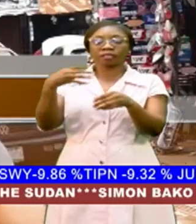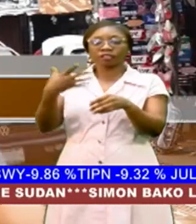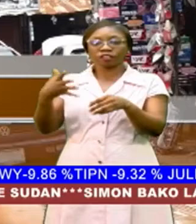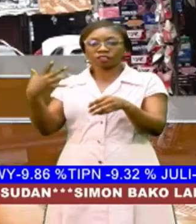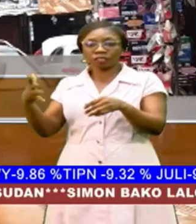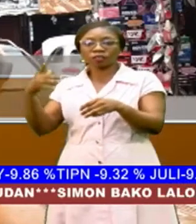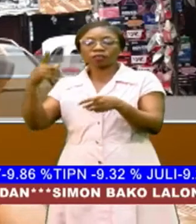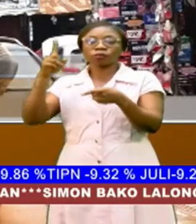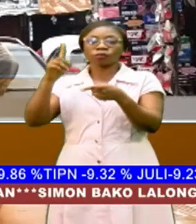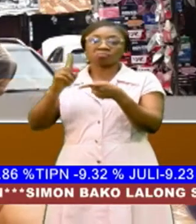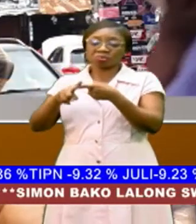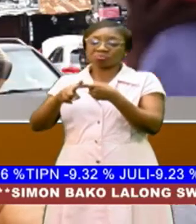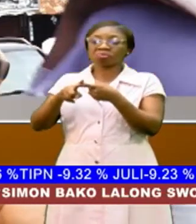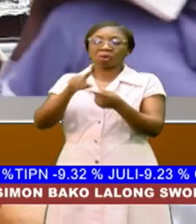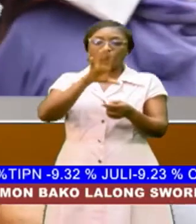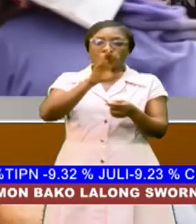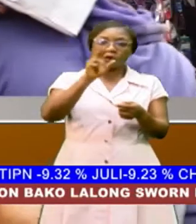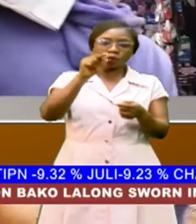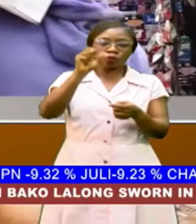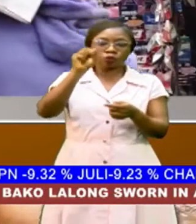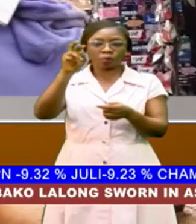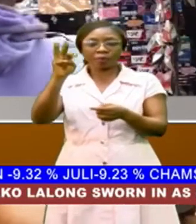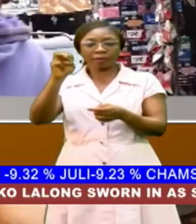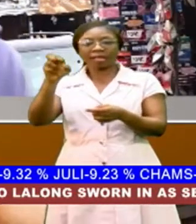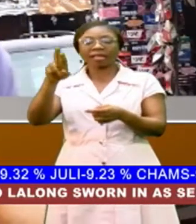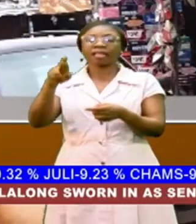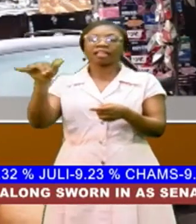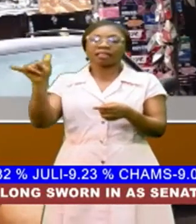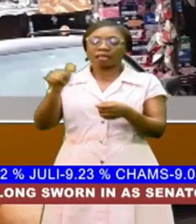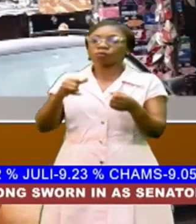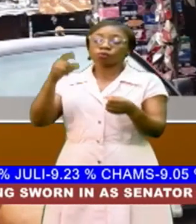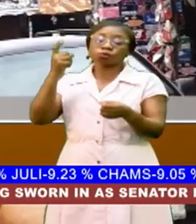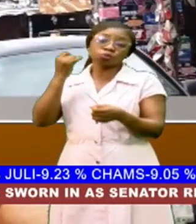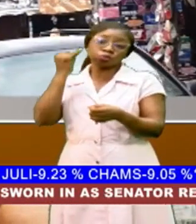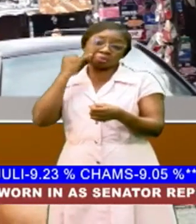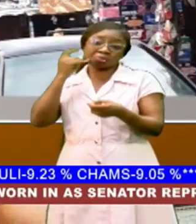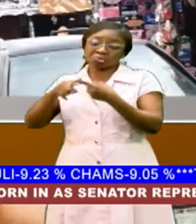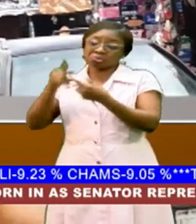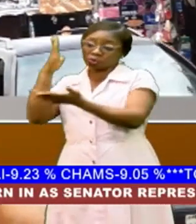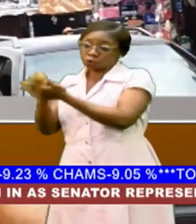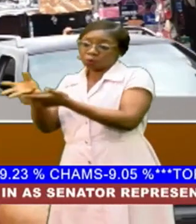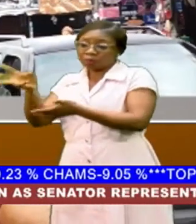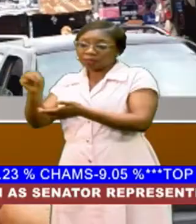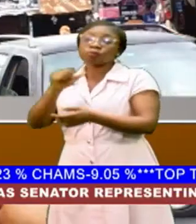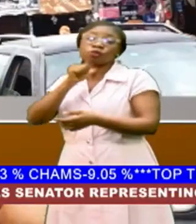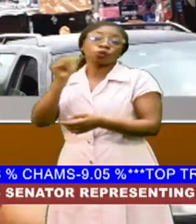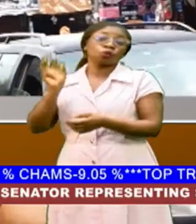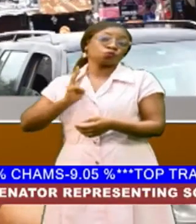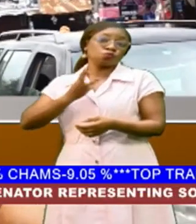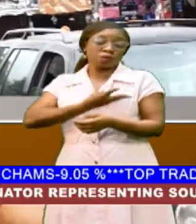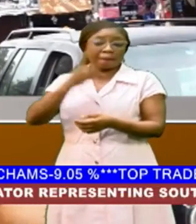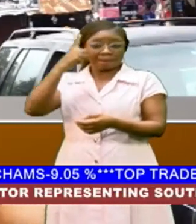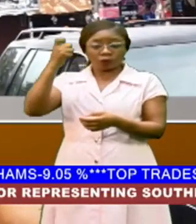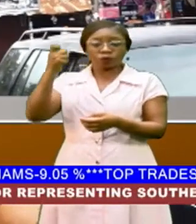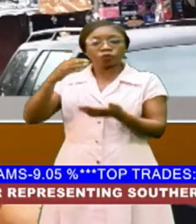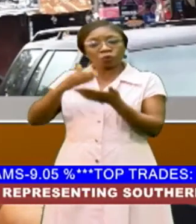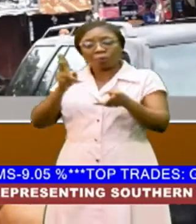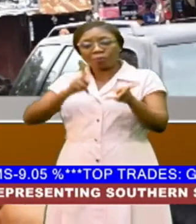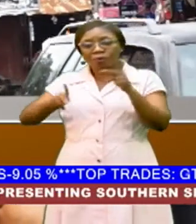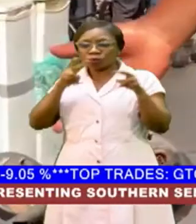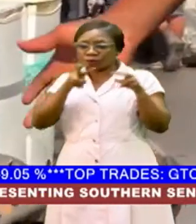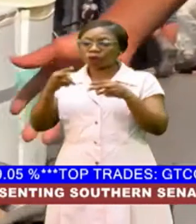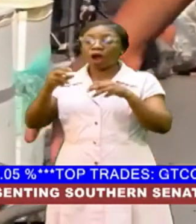consumer or to the finisher. Them are the ones that are supposed to stop them, not we. Because people here, some people are looking for how to make